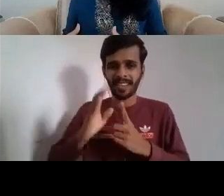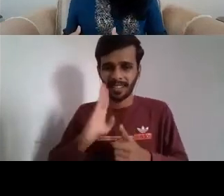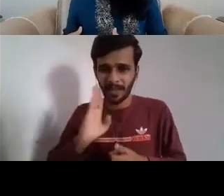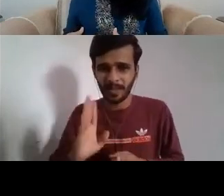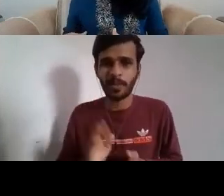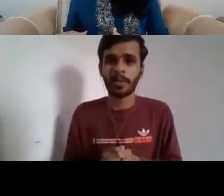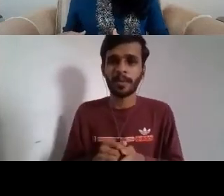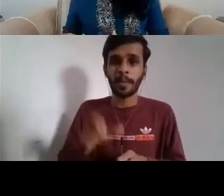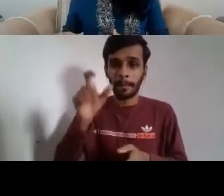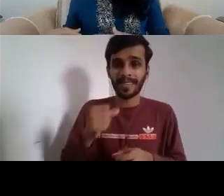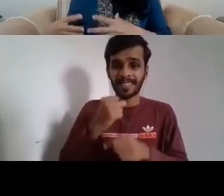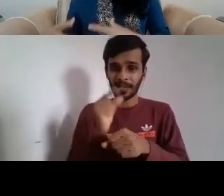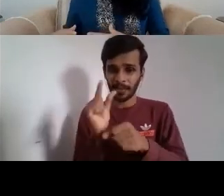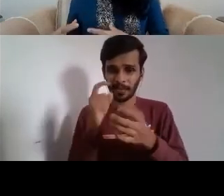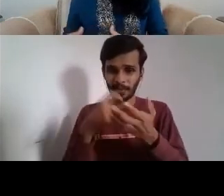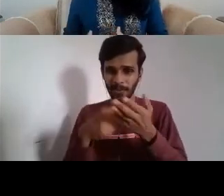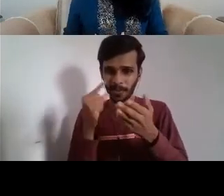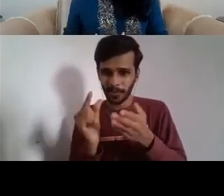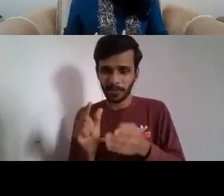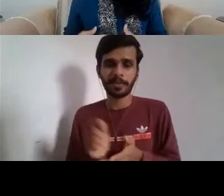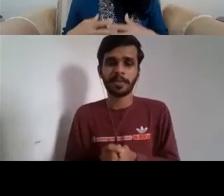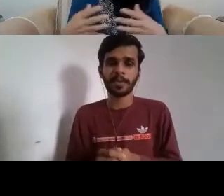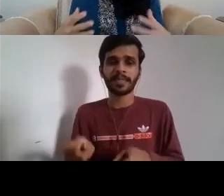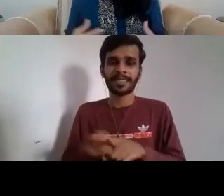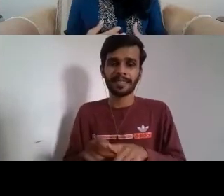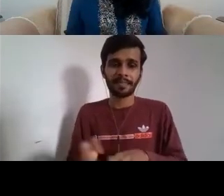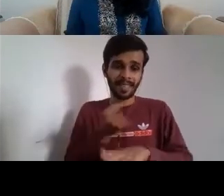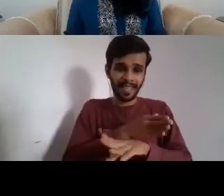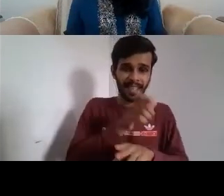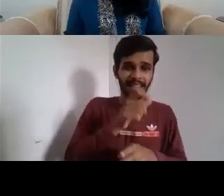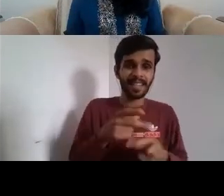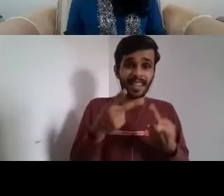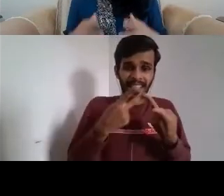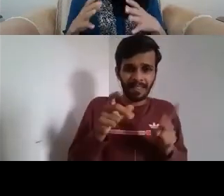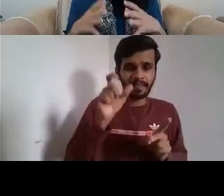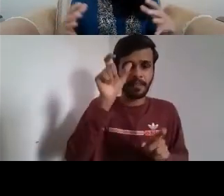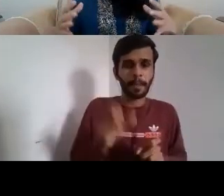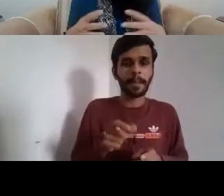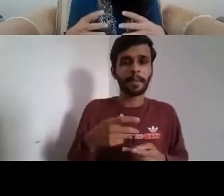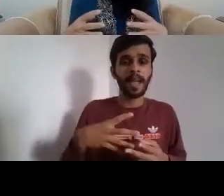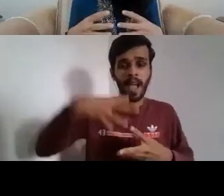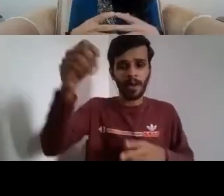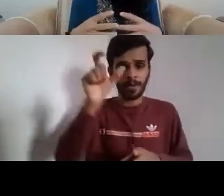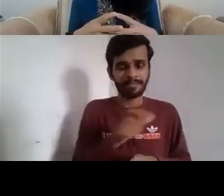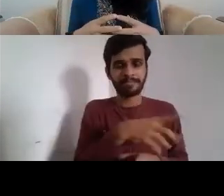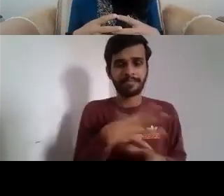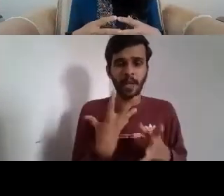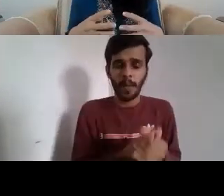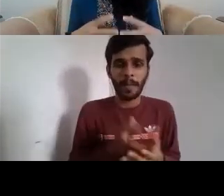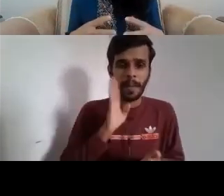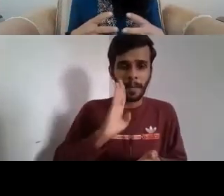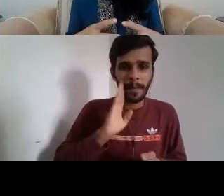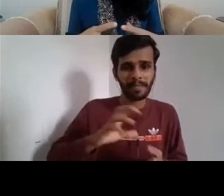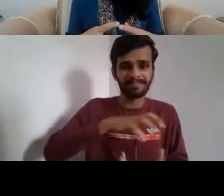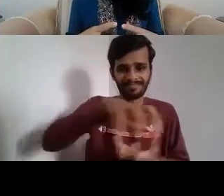other side was his urge to experiment with different formats, but still remained within the framework